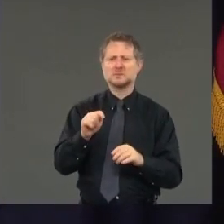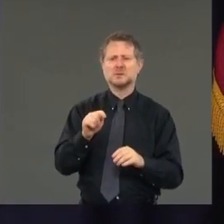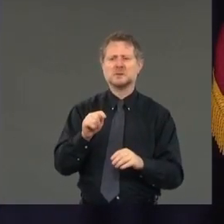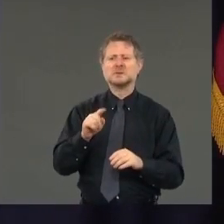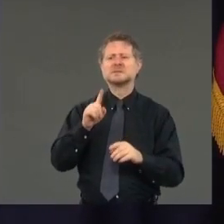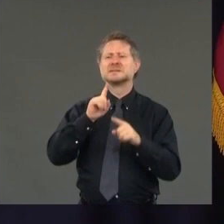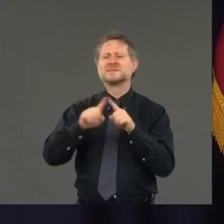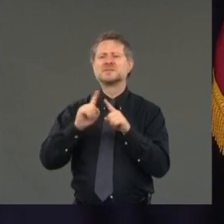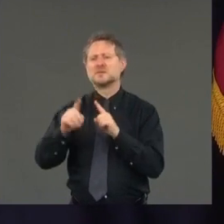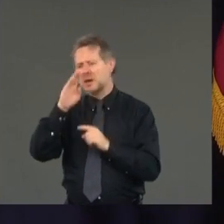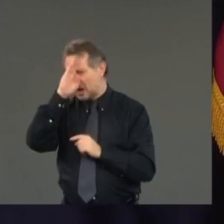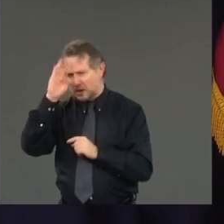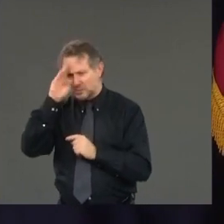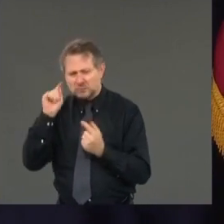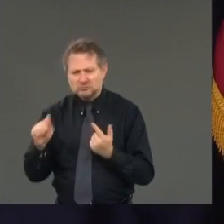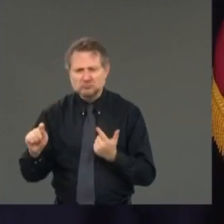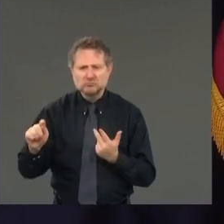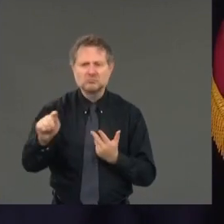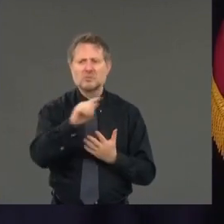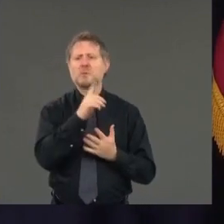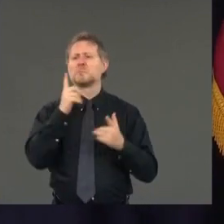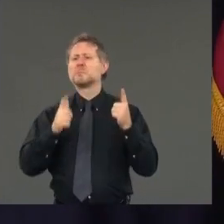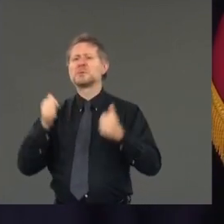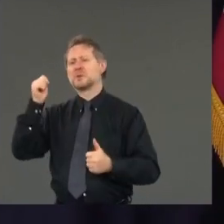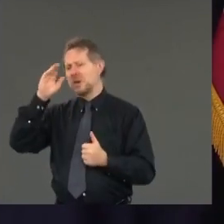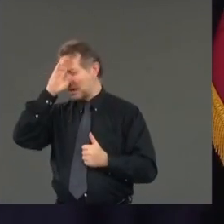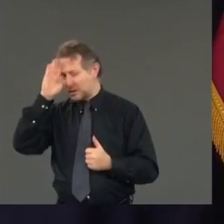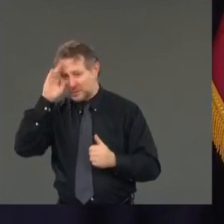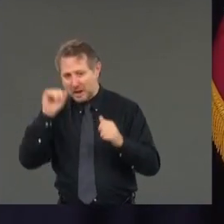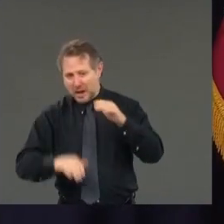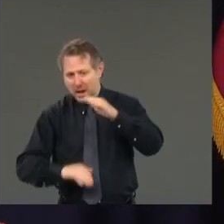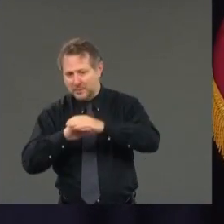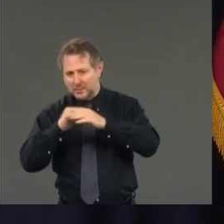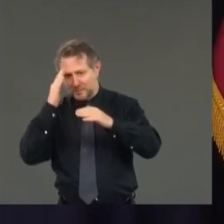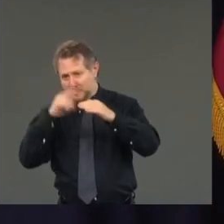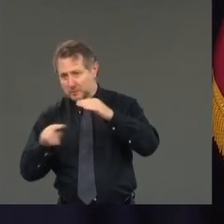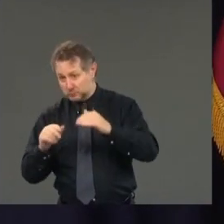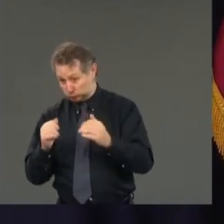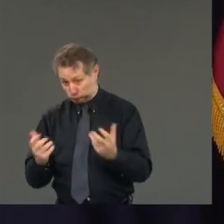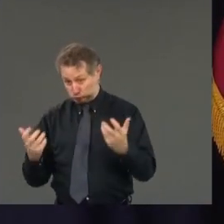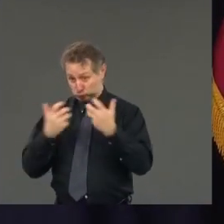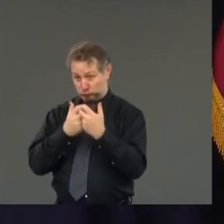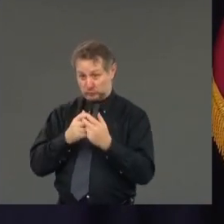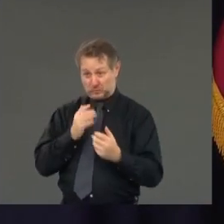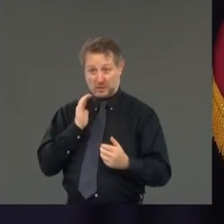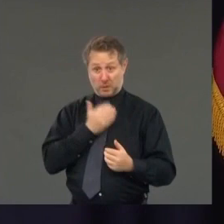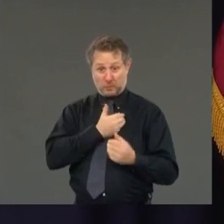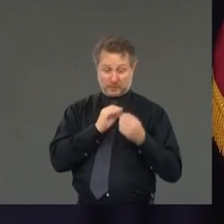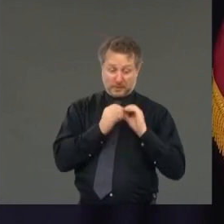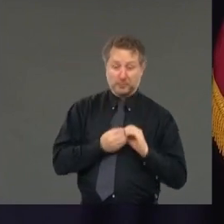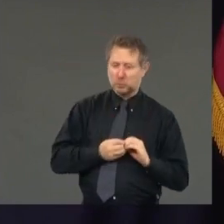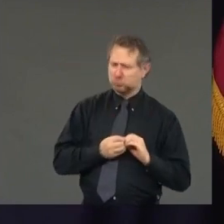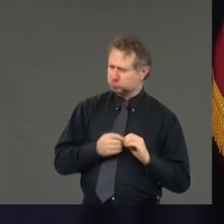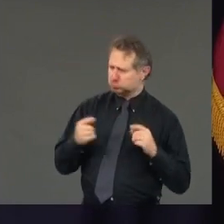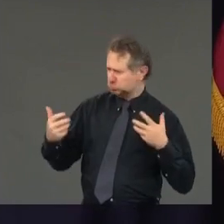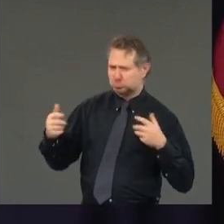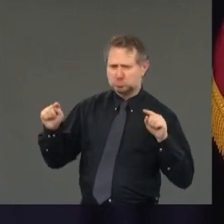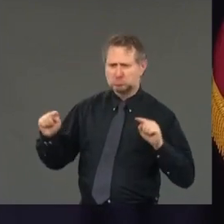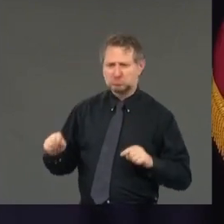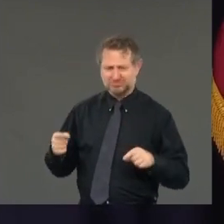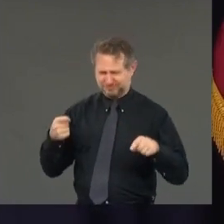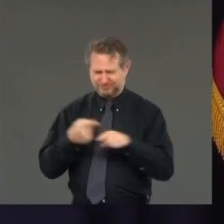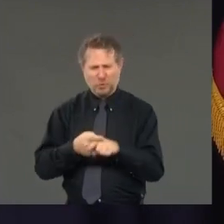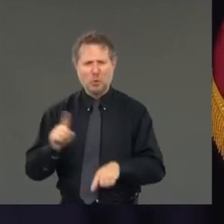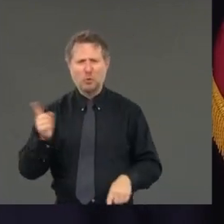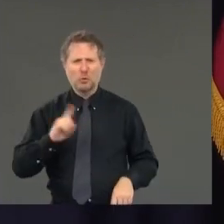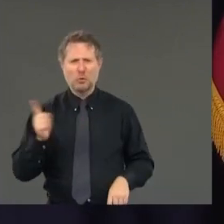more broadly in terms of larger hospital capacity, they fit directly with our indicators. The two are not going like this. They're